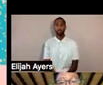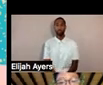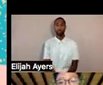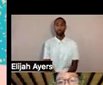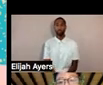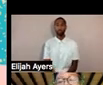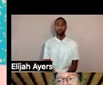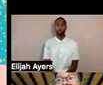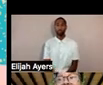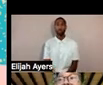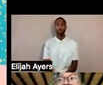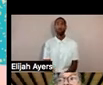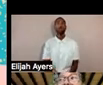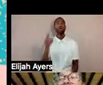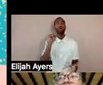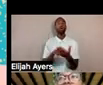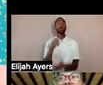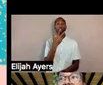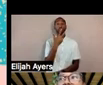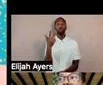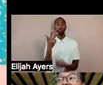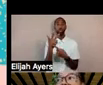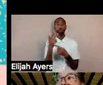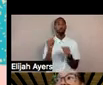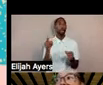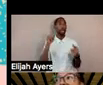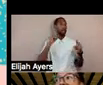Then notice three things that you can hear around you.